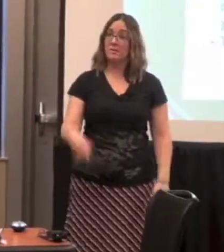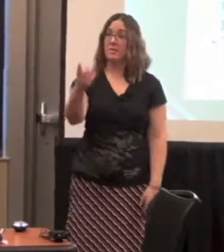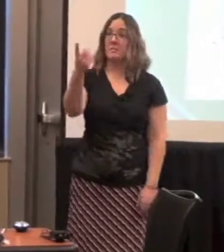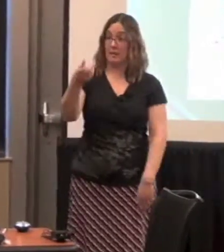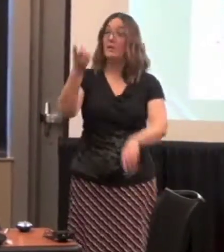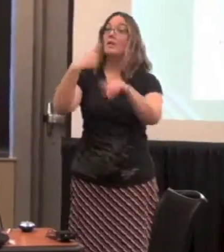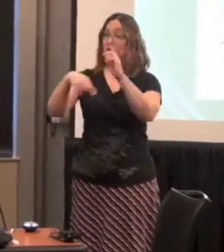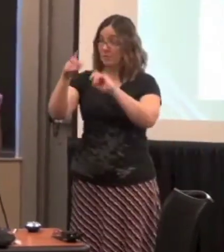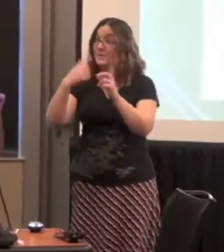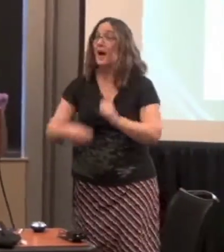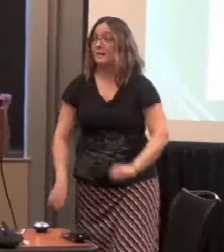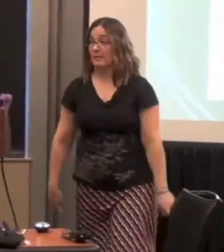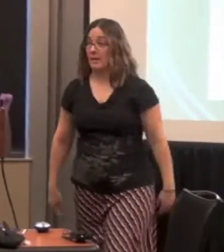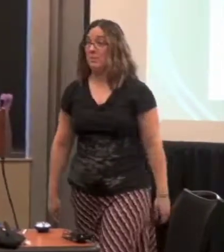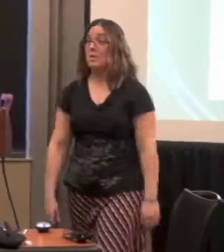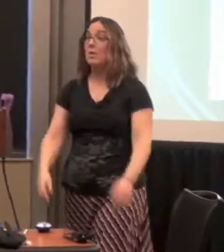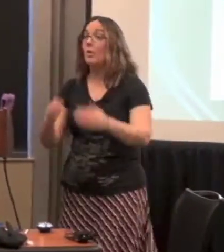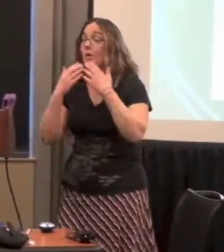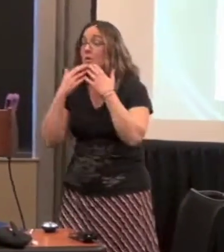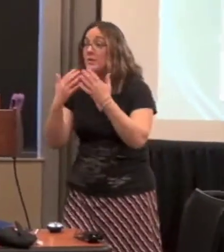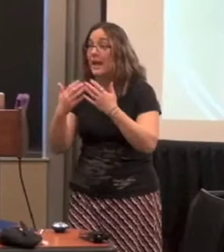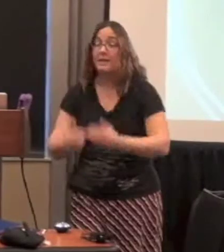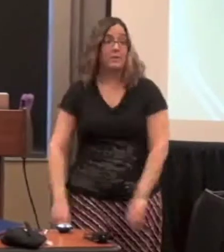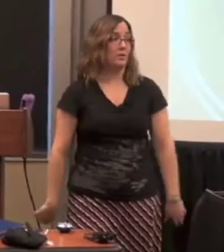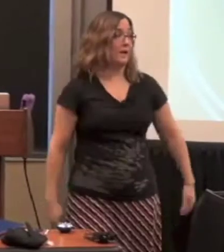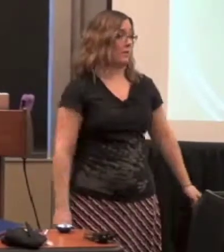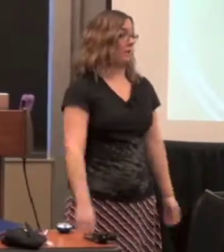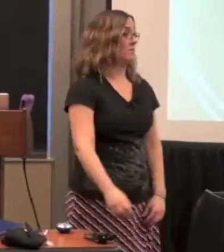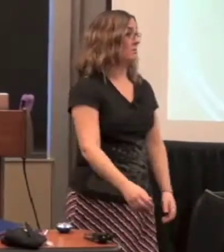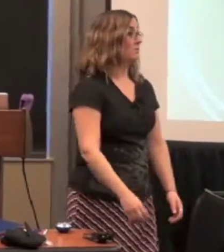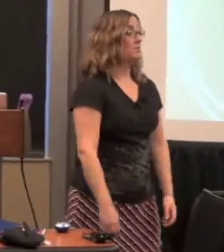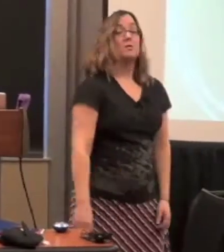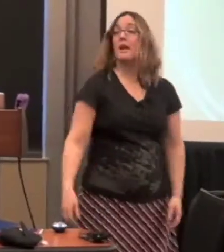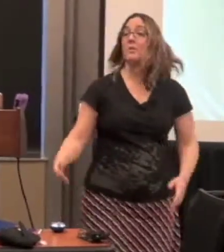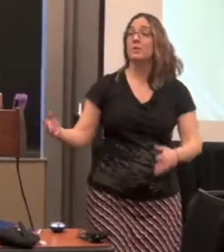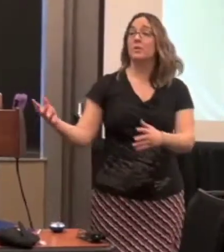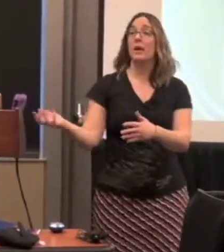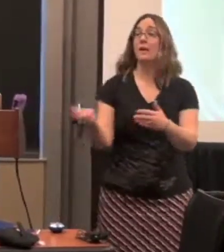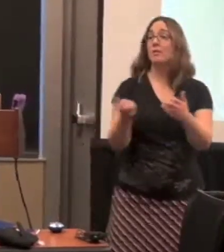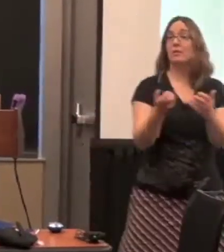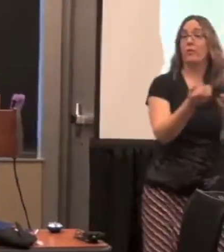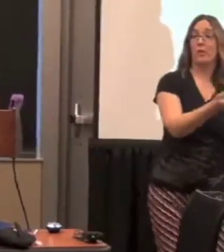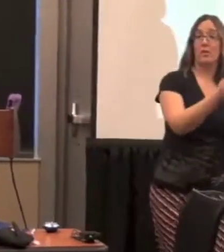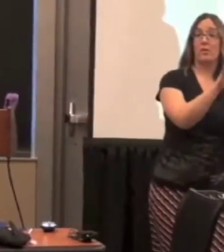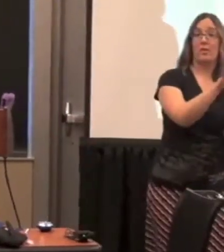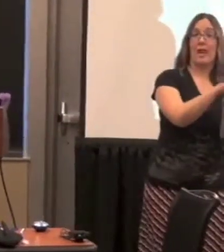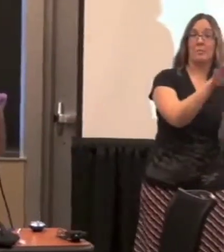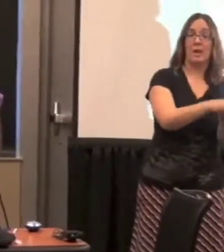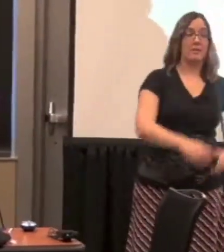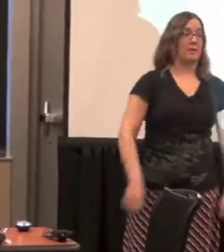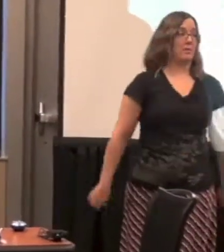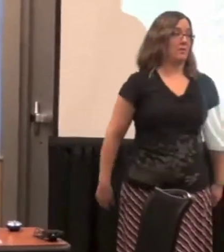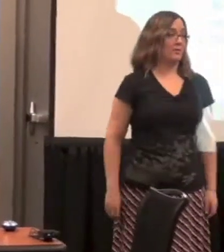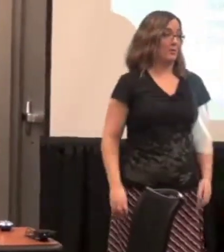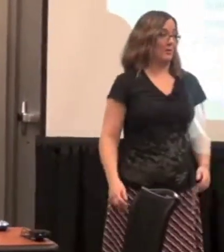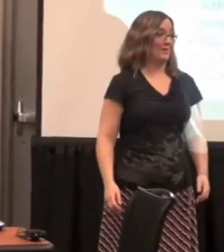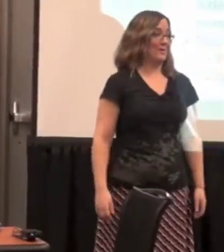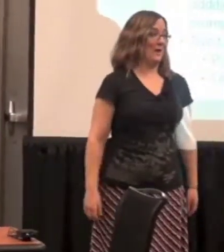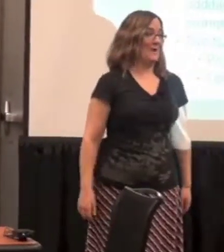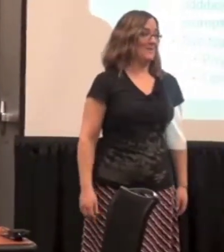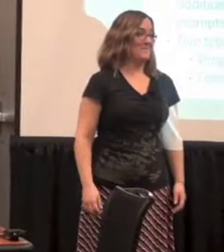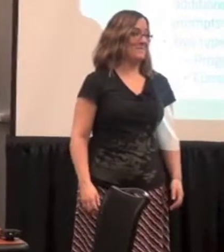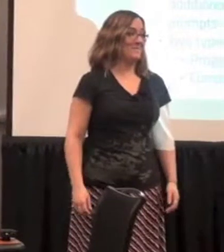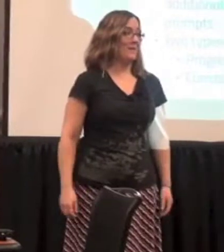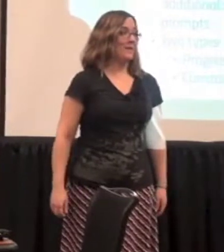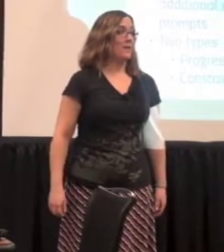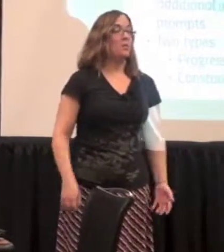want them to do something? You sign to them or you say the direction. That works great for that population of students,